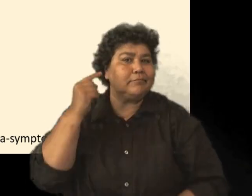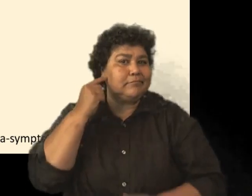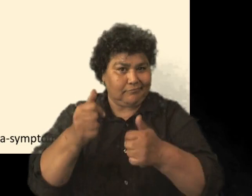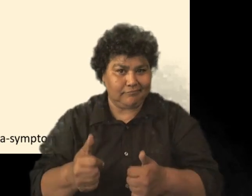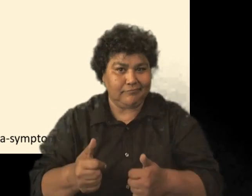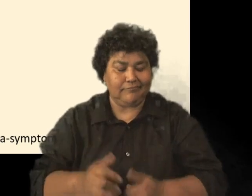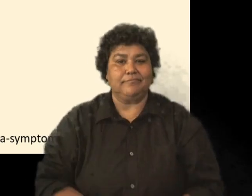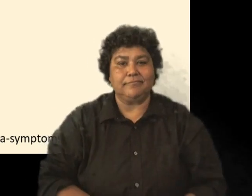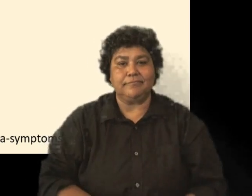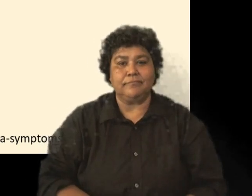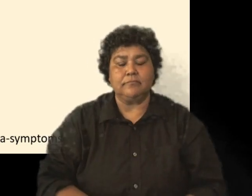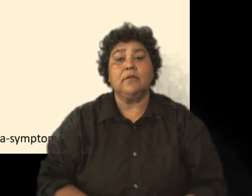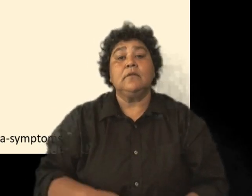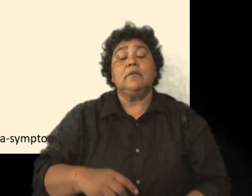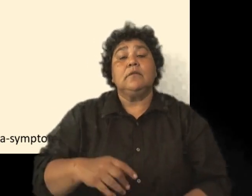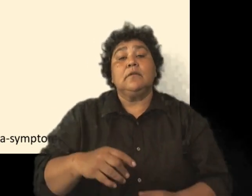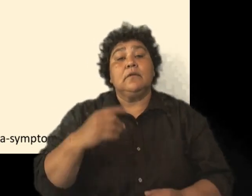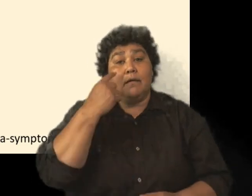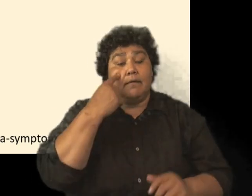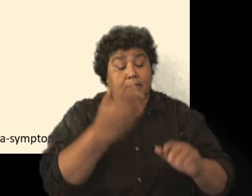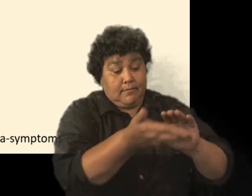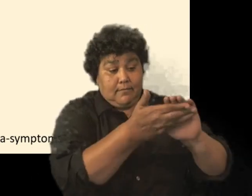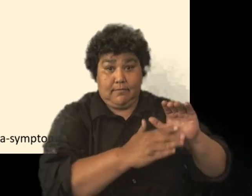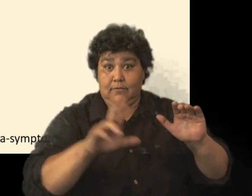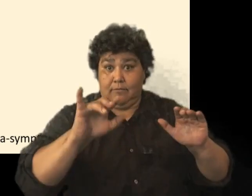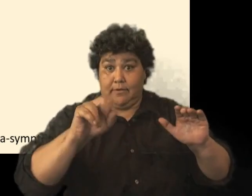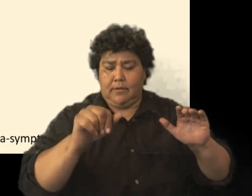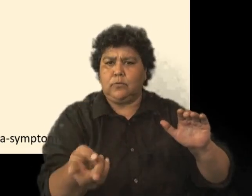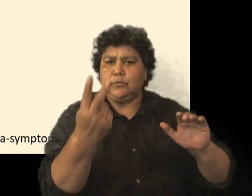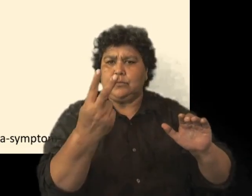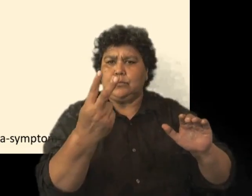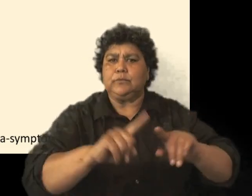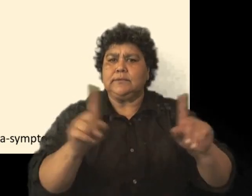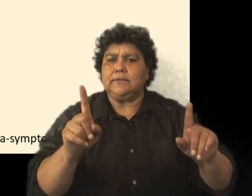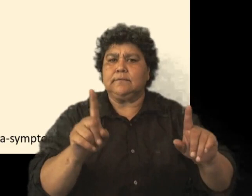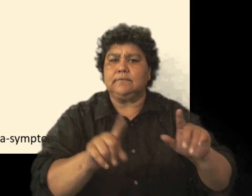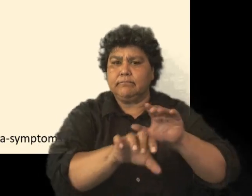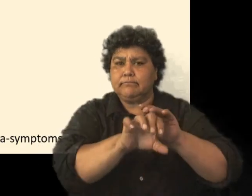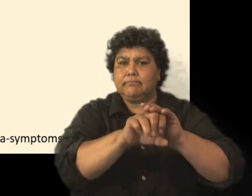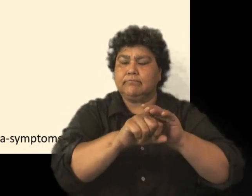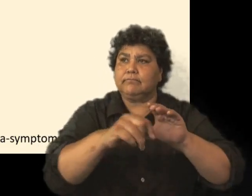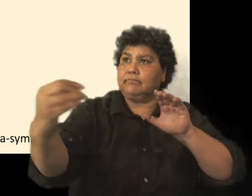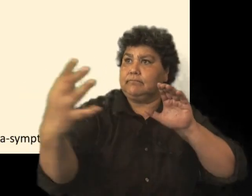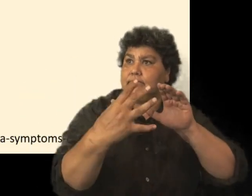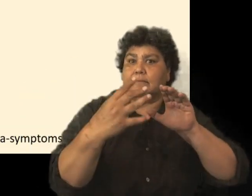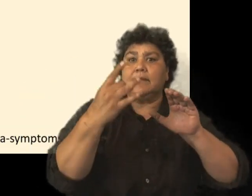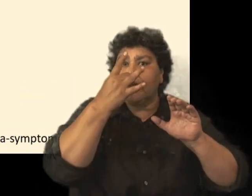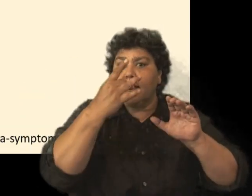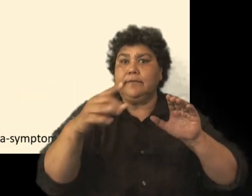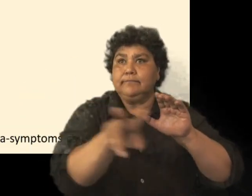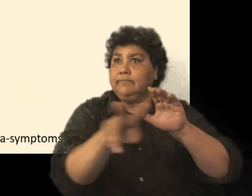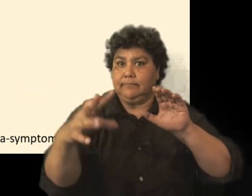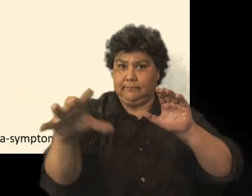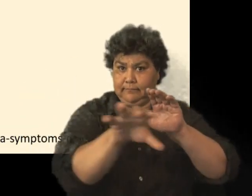loss. There are two types of photoreceptors in the retina, rods and cones. Mutations that